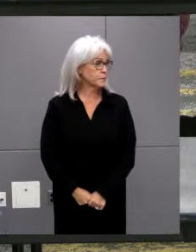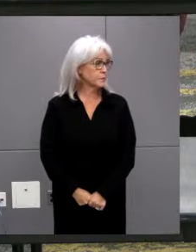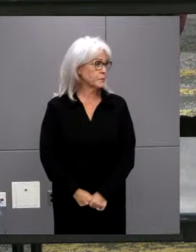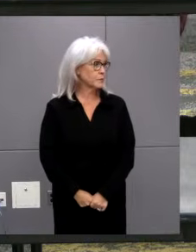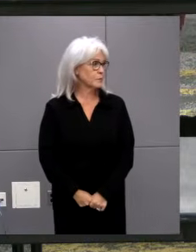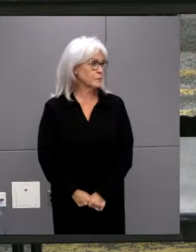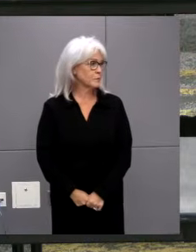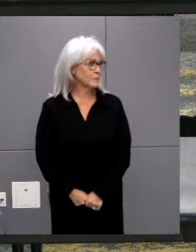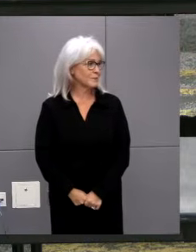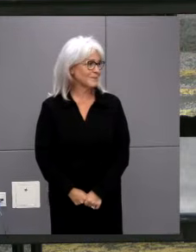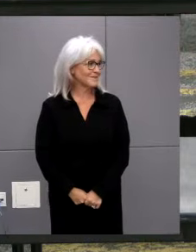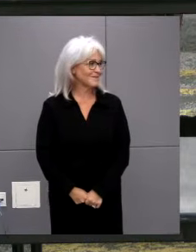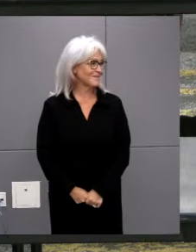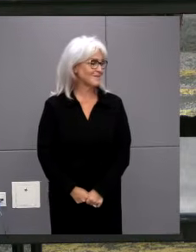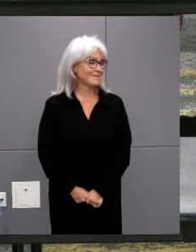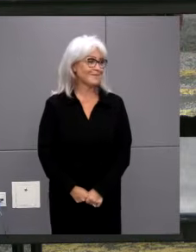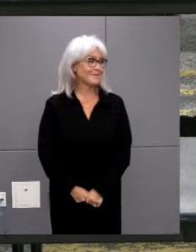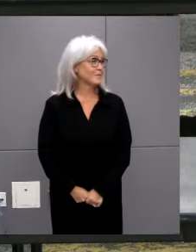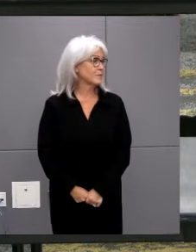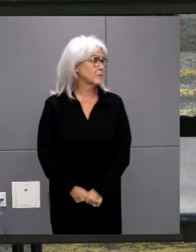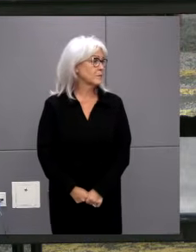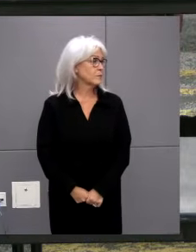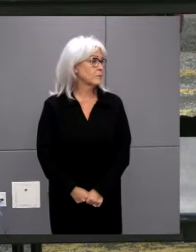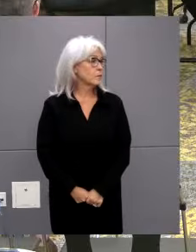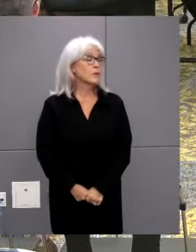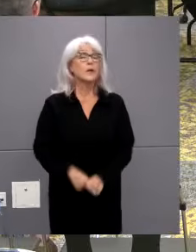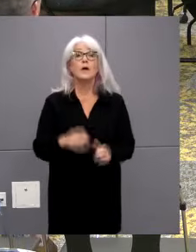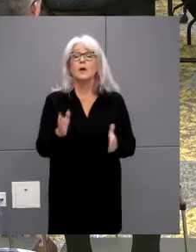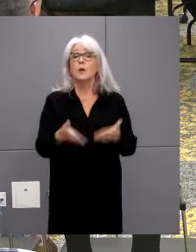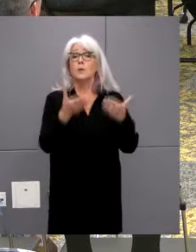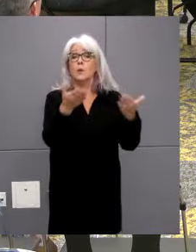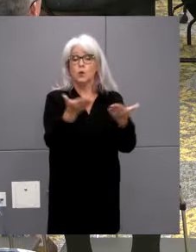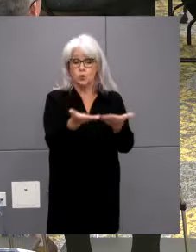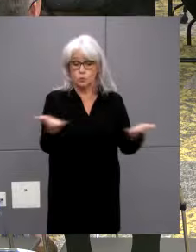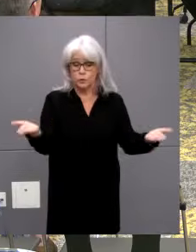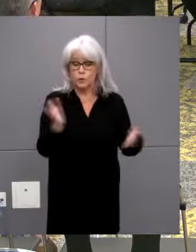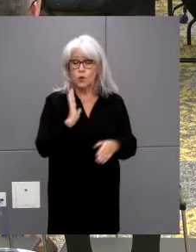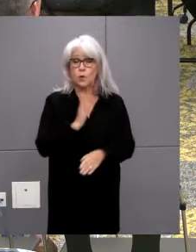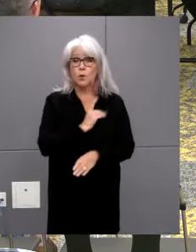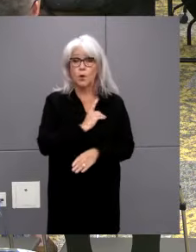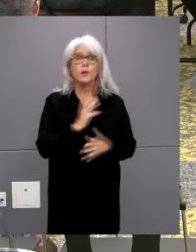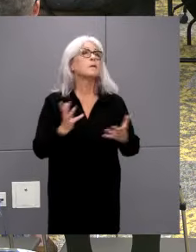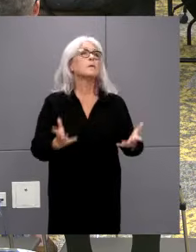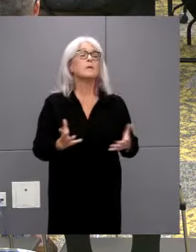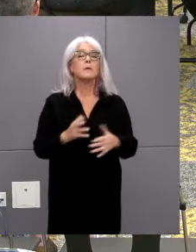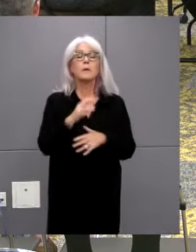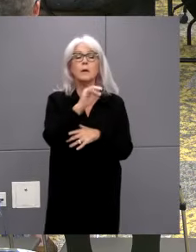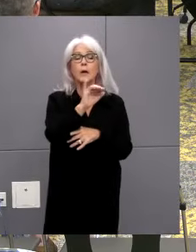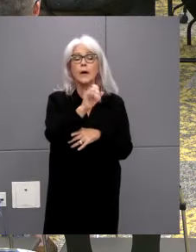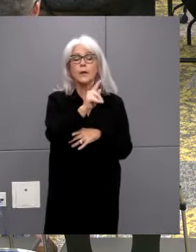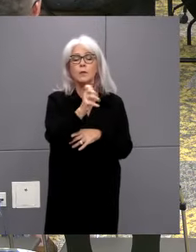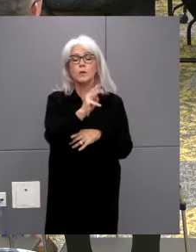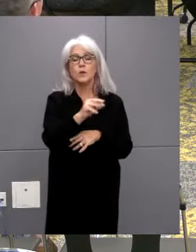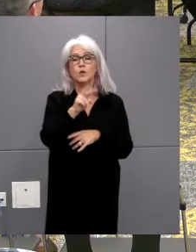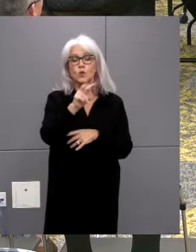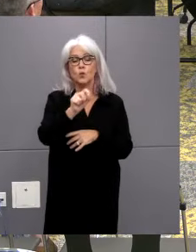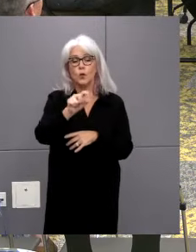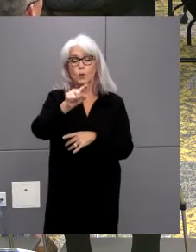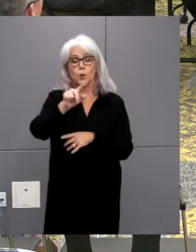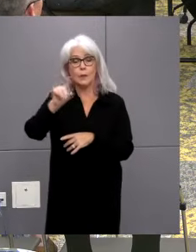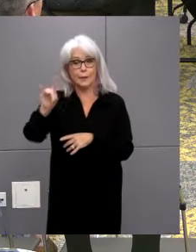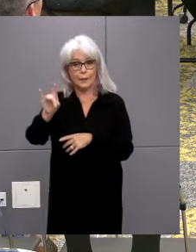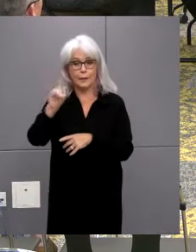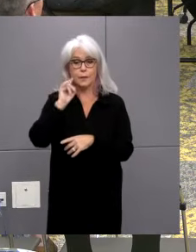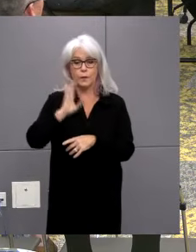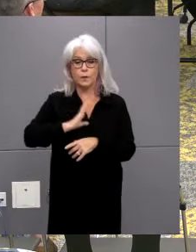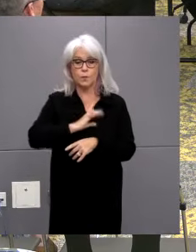Have at it. Okay, so the motion that is before the board is item 2.18, that